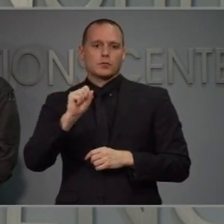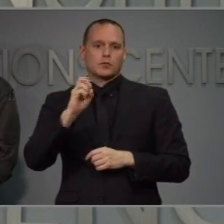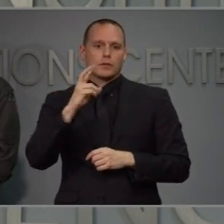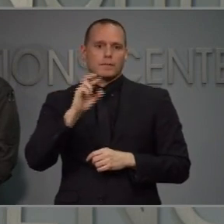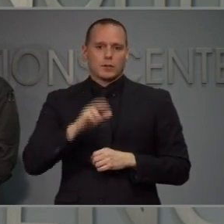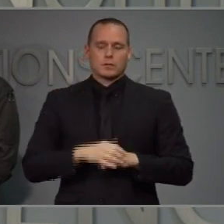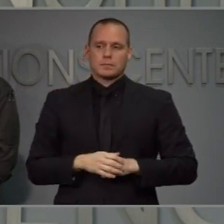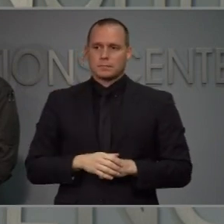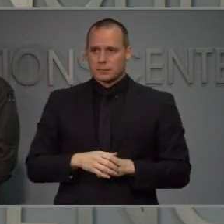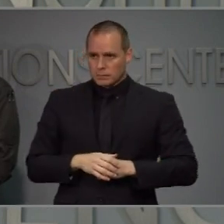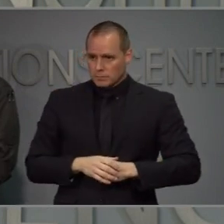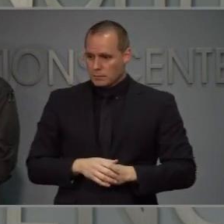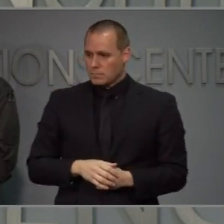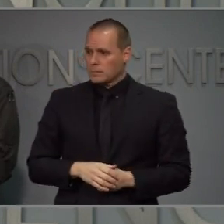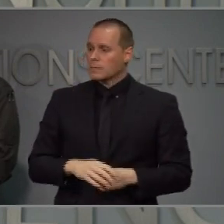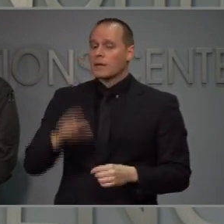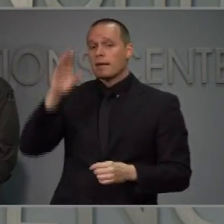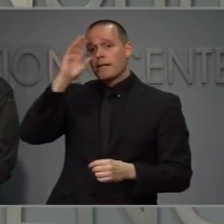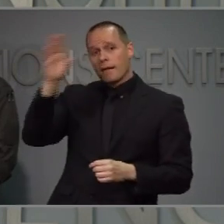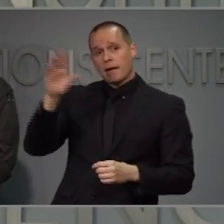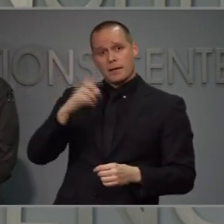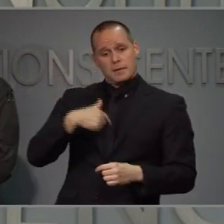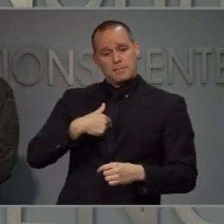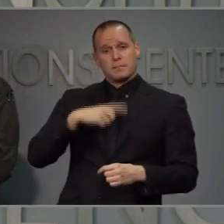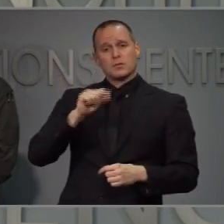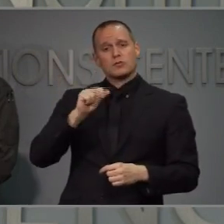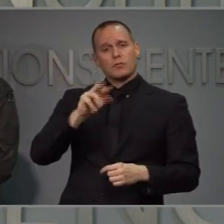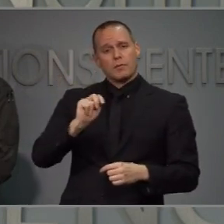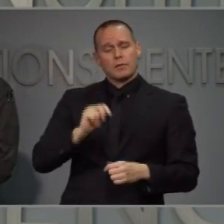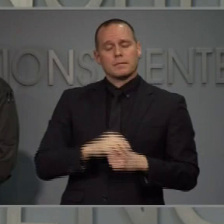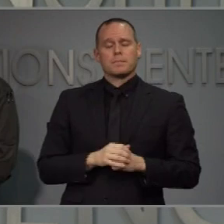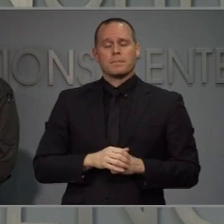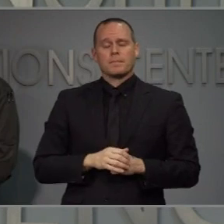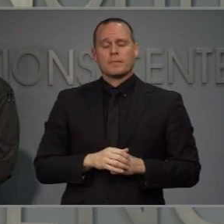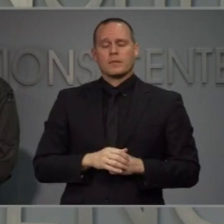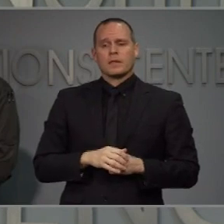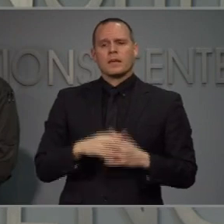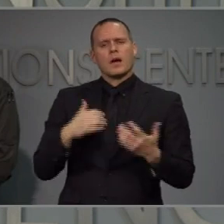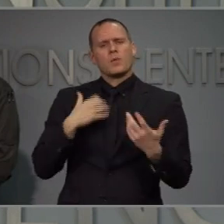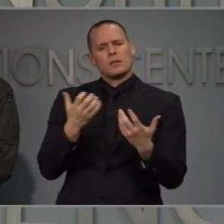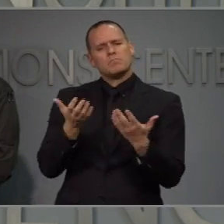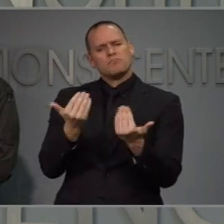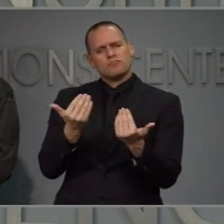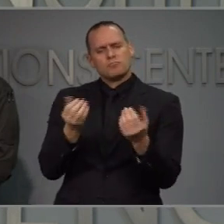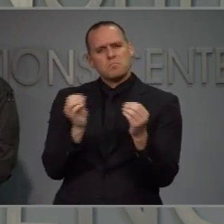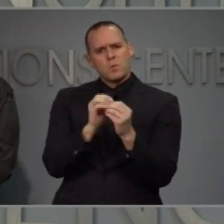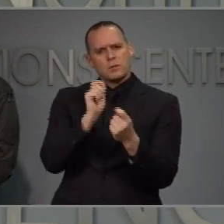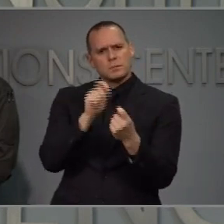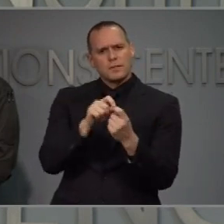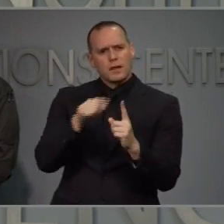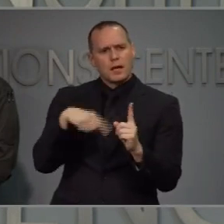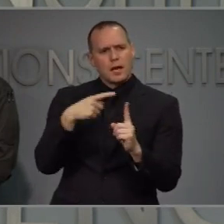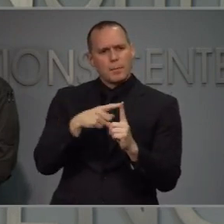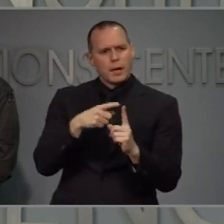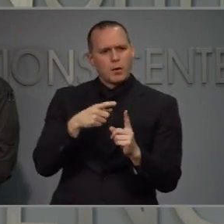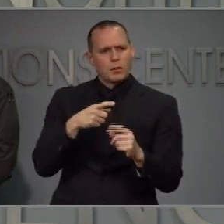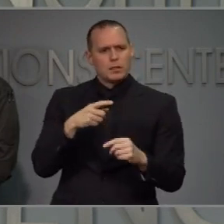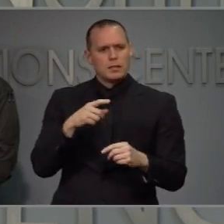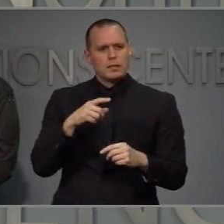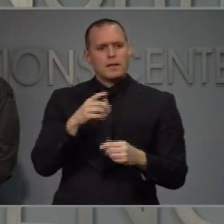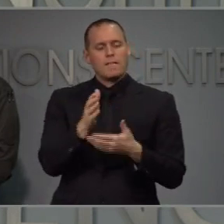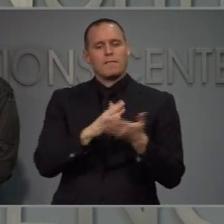Hi, this is Dawn Vaughn with the News and Observer. Thanks for taking our questions. I wanted to ask more specifics about phase one and what specific